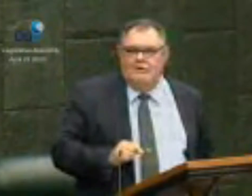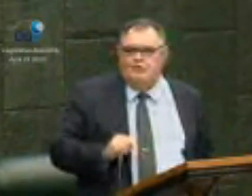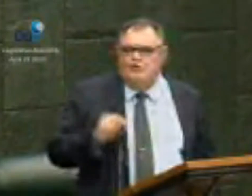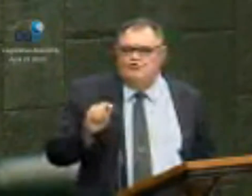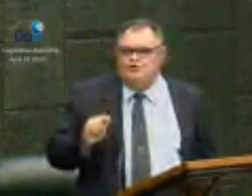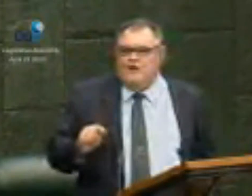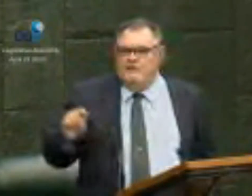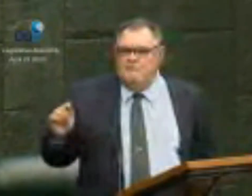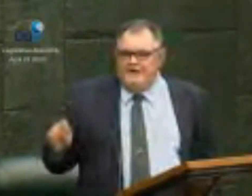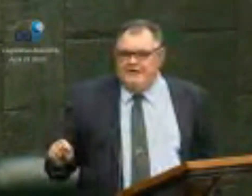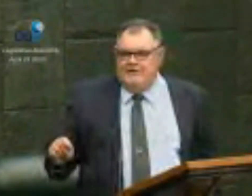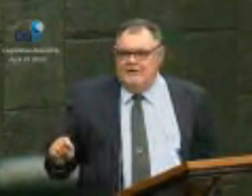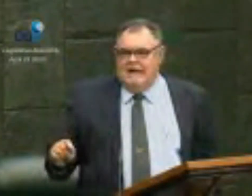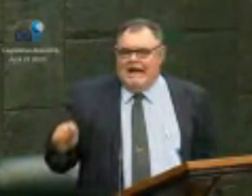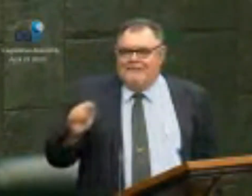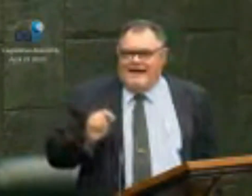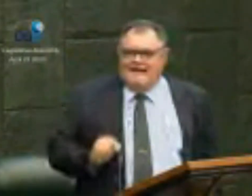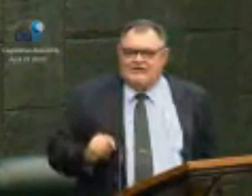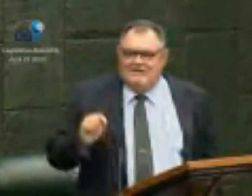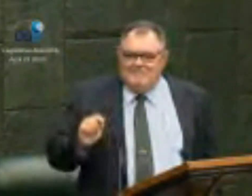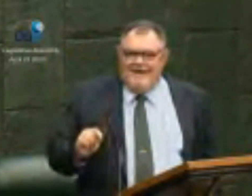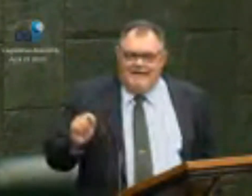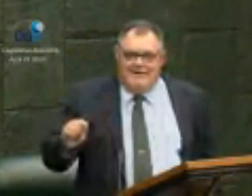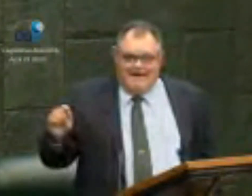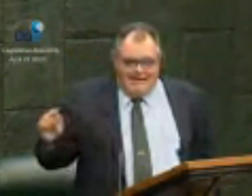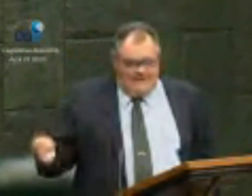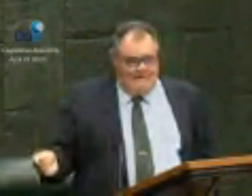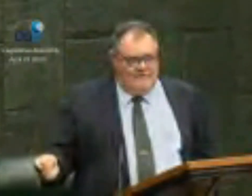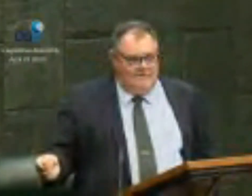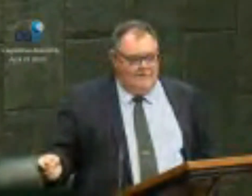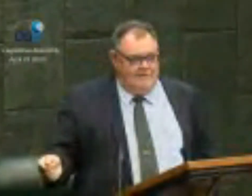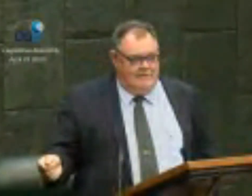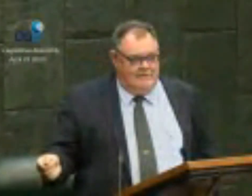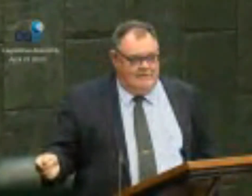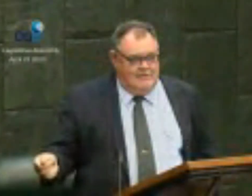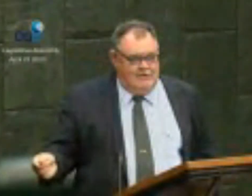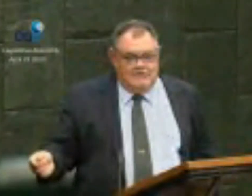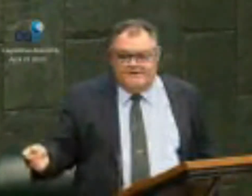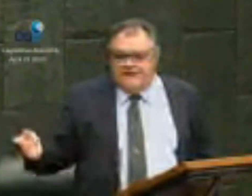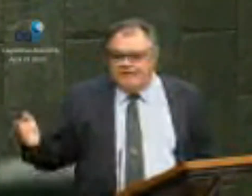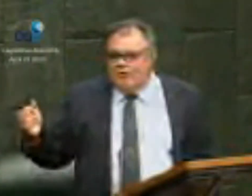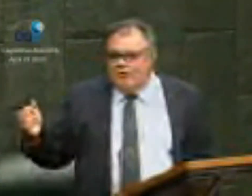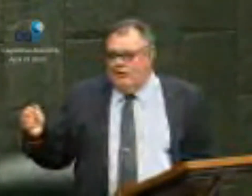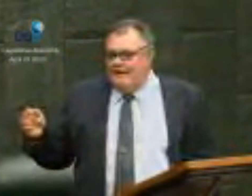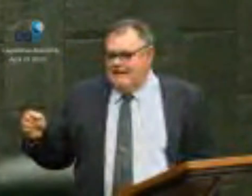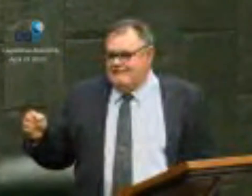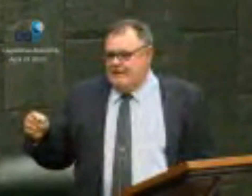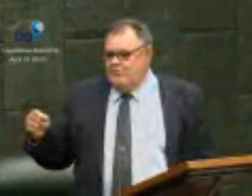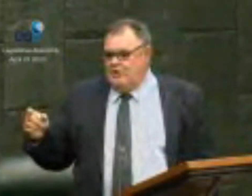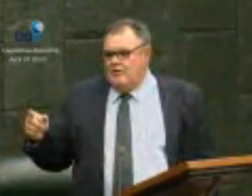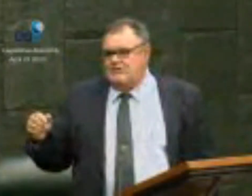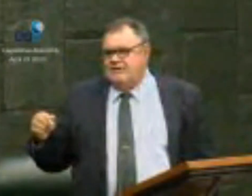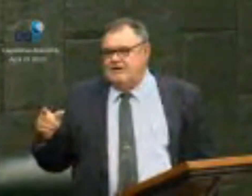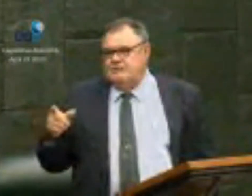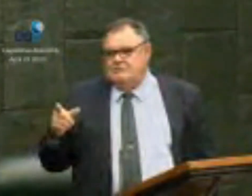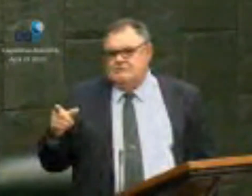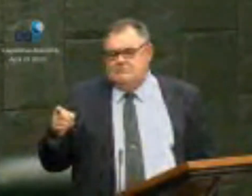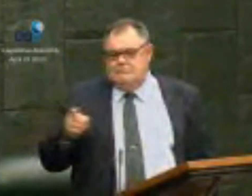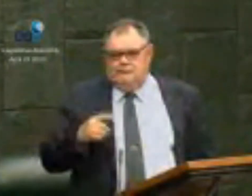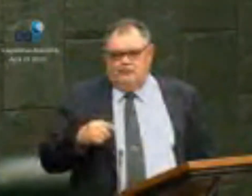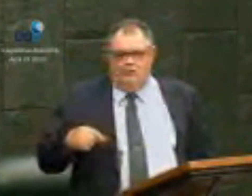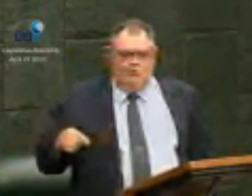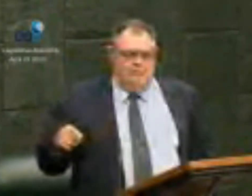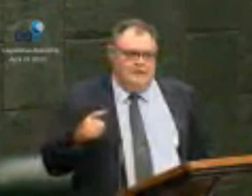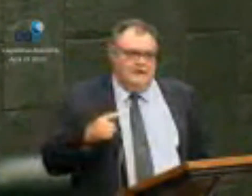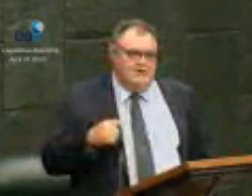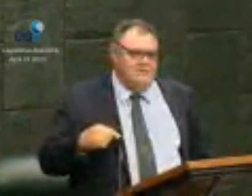actually paid back anything. Because as I recall, the last time we questioned it through Public Accounts Committee,